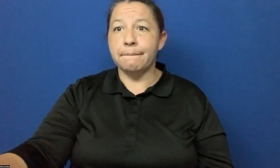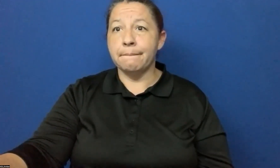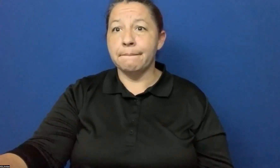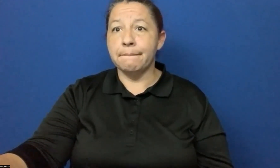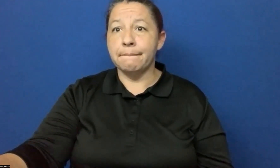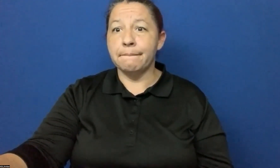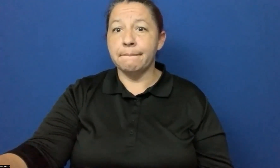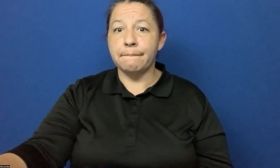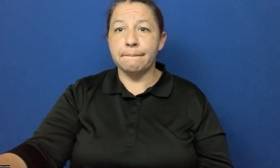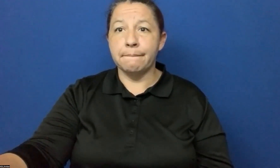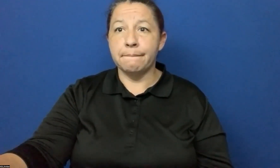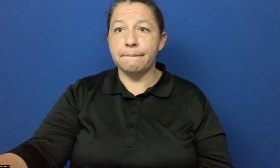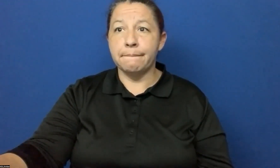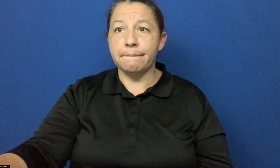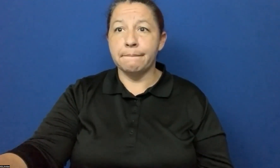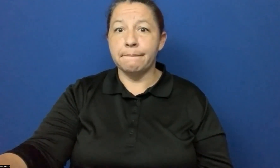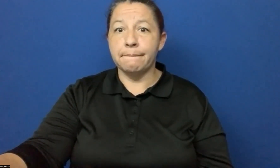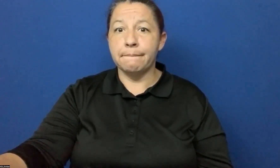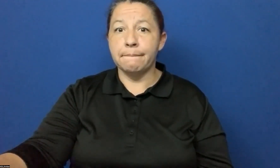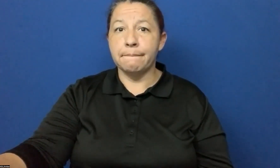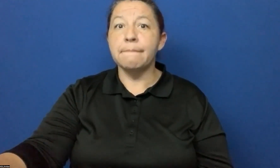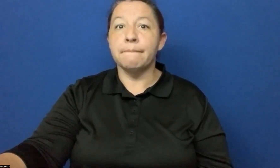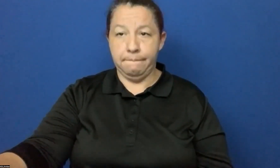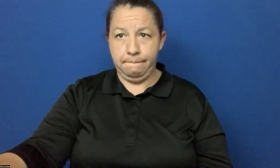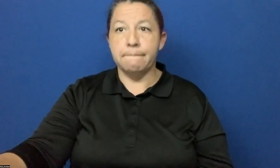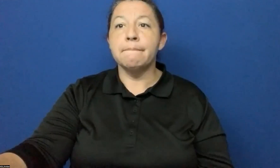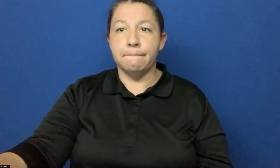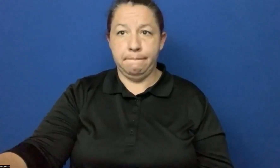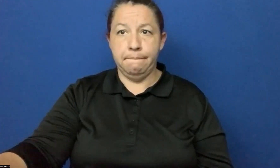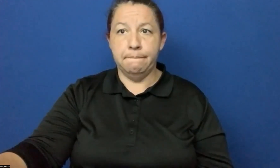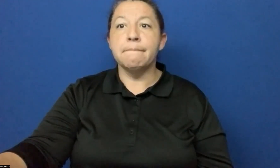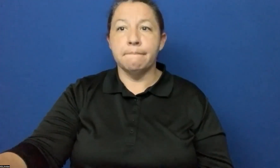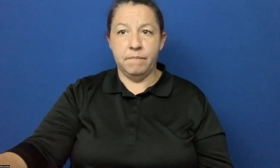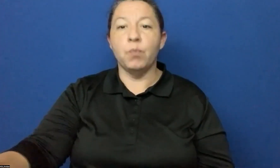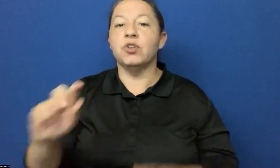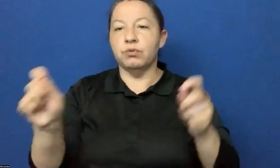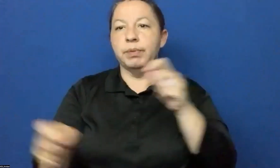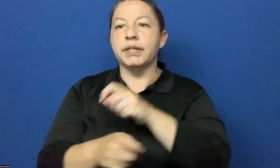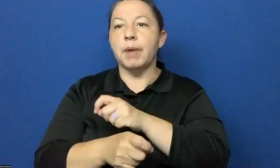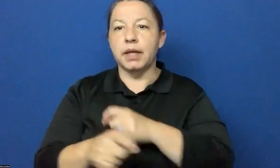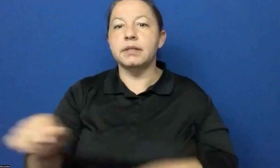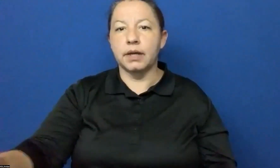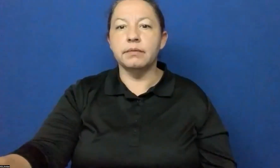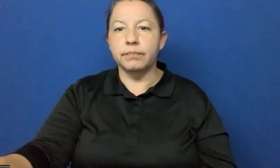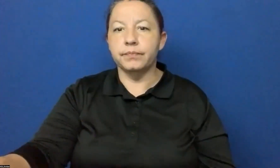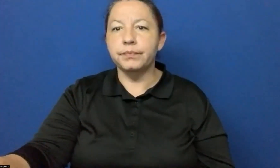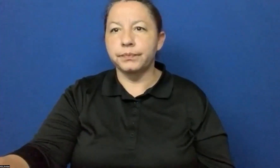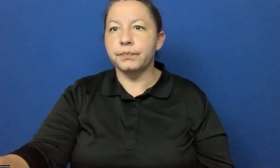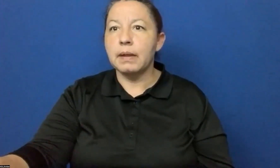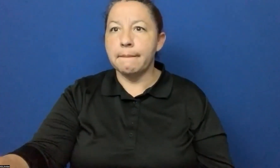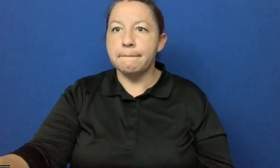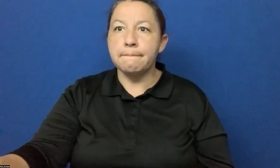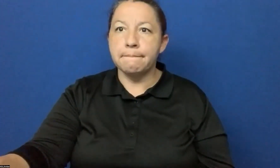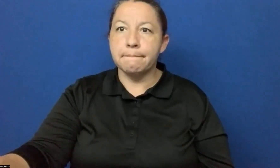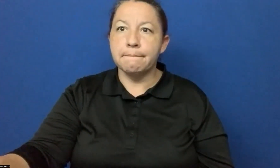But you'll be able to, when you hand off to Hannah, you'll be able to spotlight her. Okay. Yeah, we can just replace spotlights